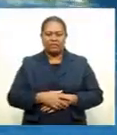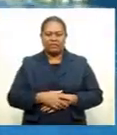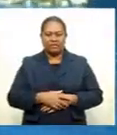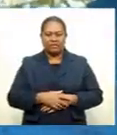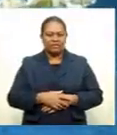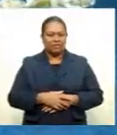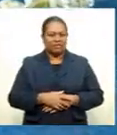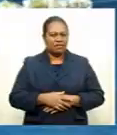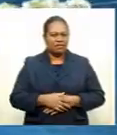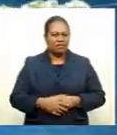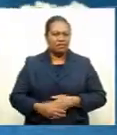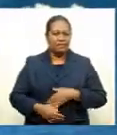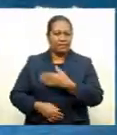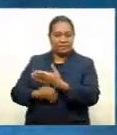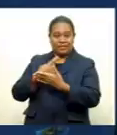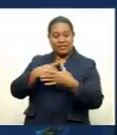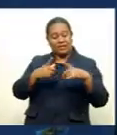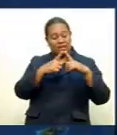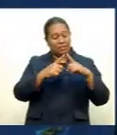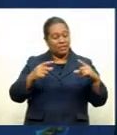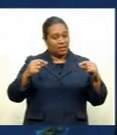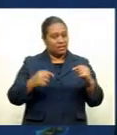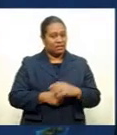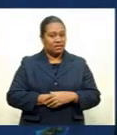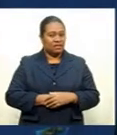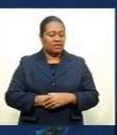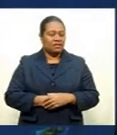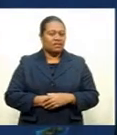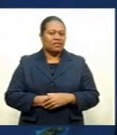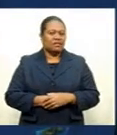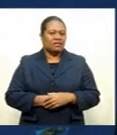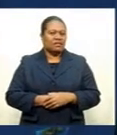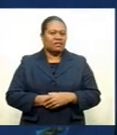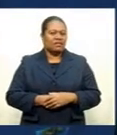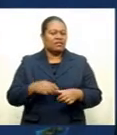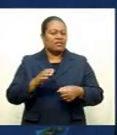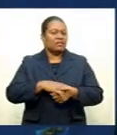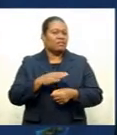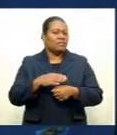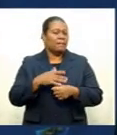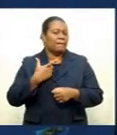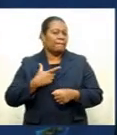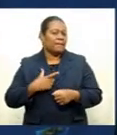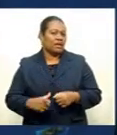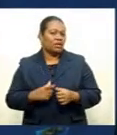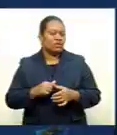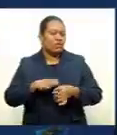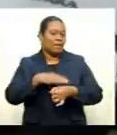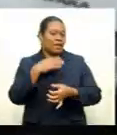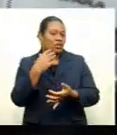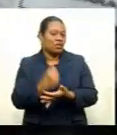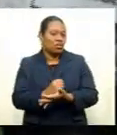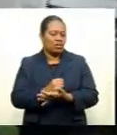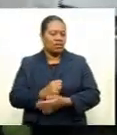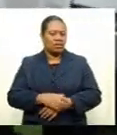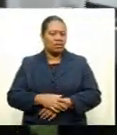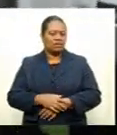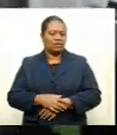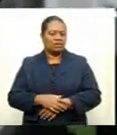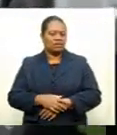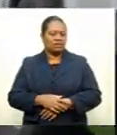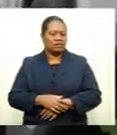that goes by that Japan doesn't get in touch with us in regards to ensuring that we're all going to